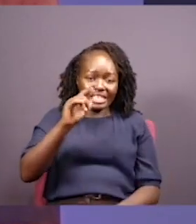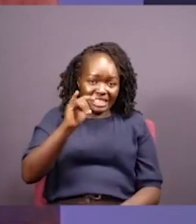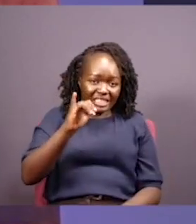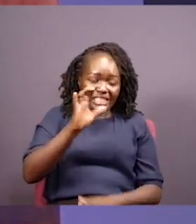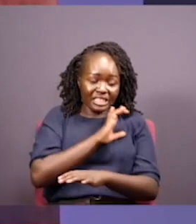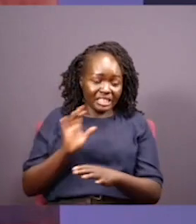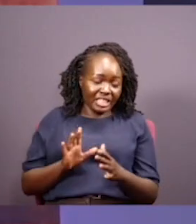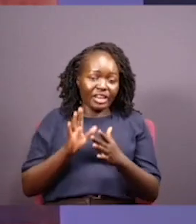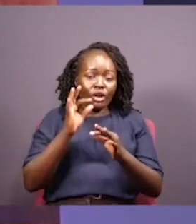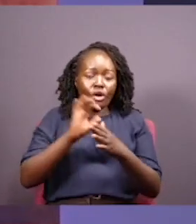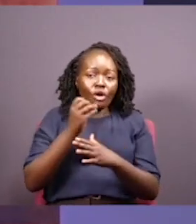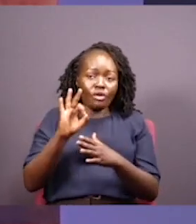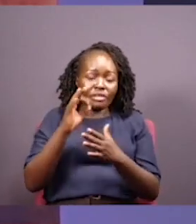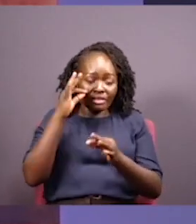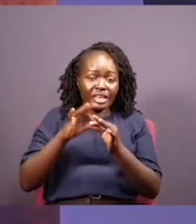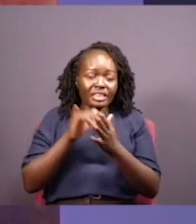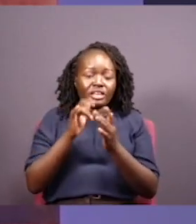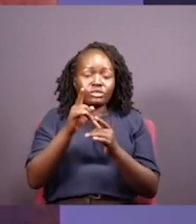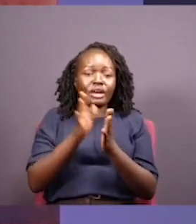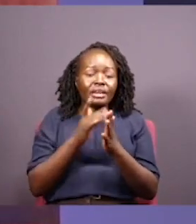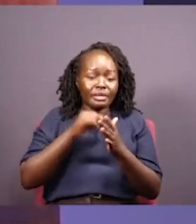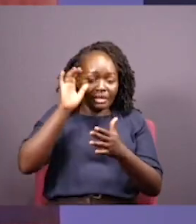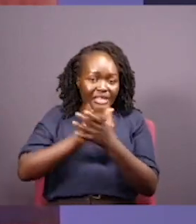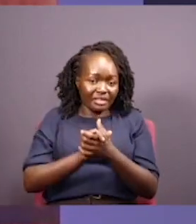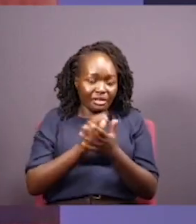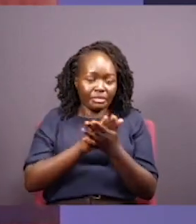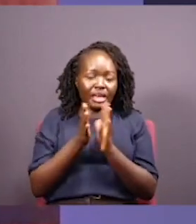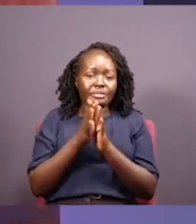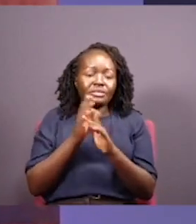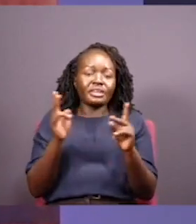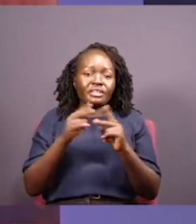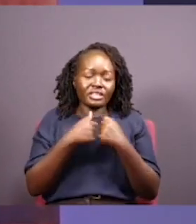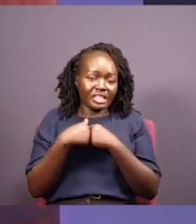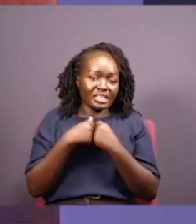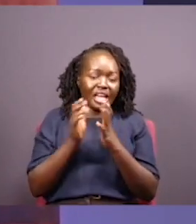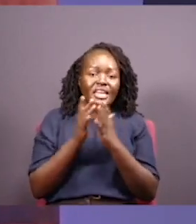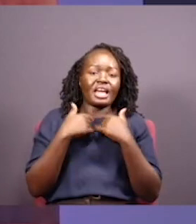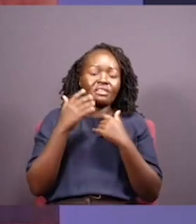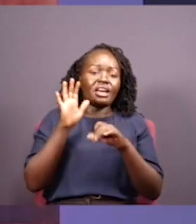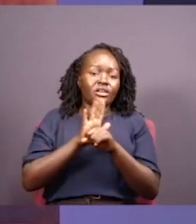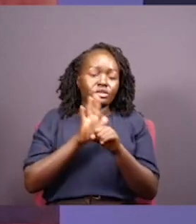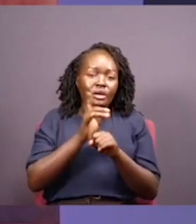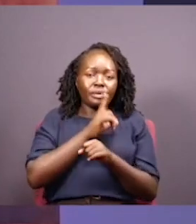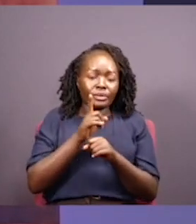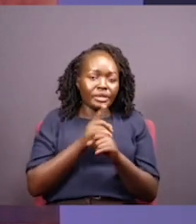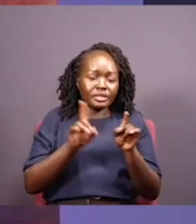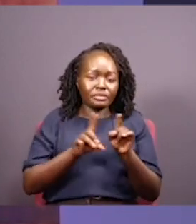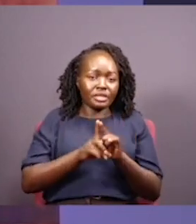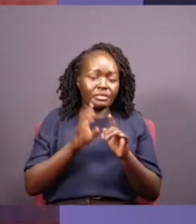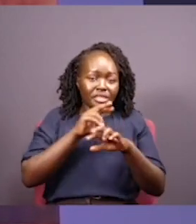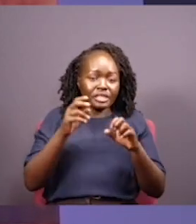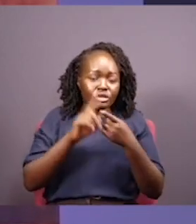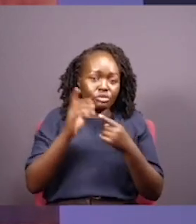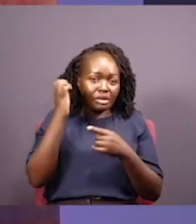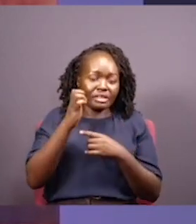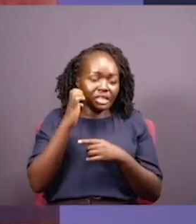you and I believe in. And so it becomes challenging, and there's a lot of hostility as you seek to evangelize within